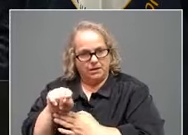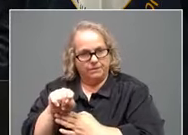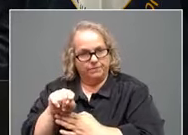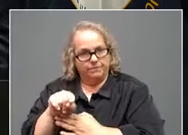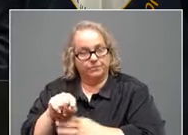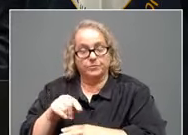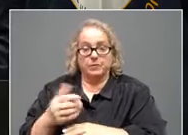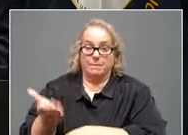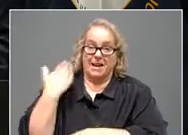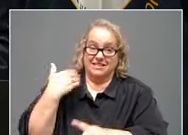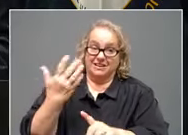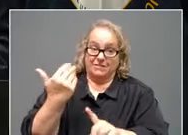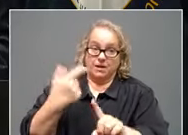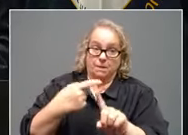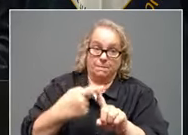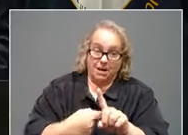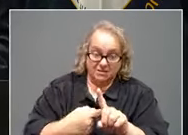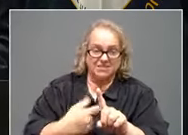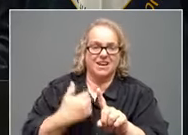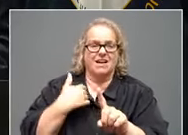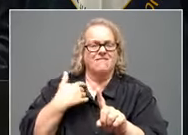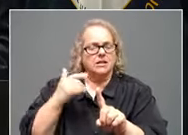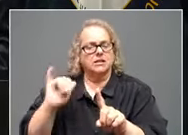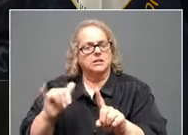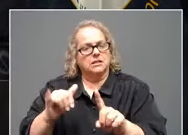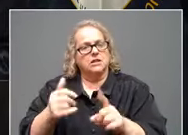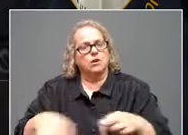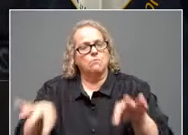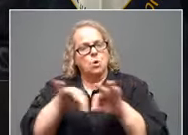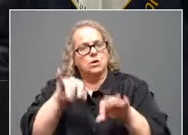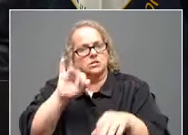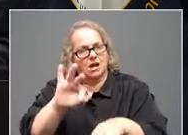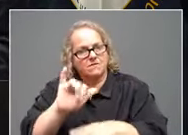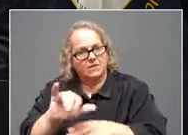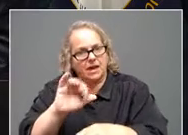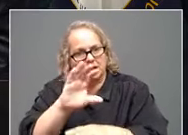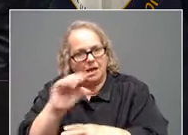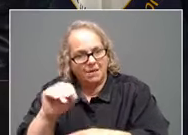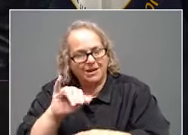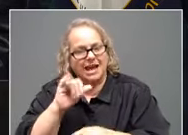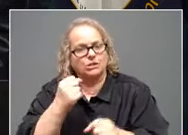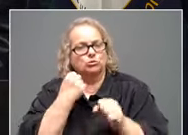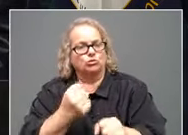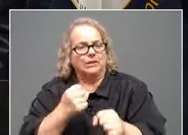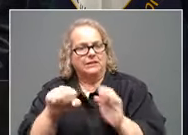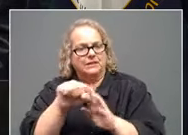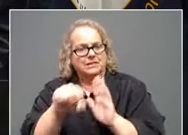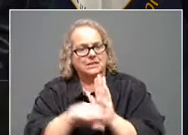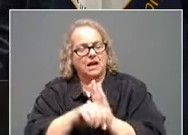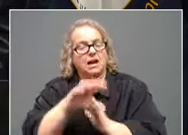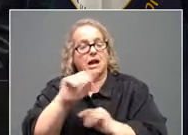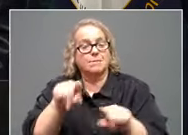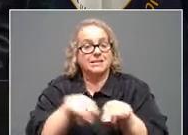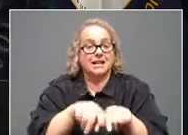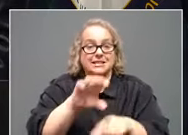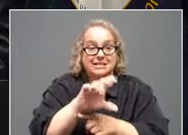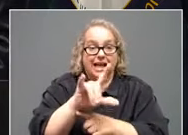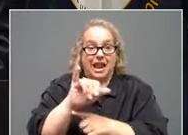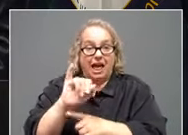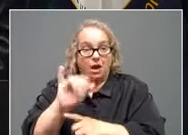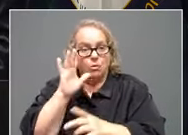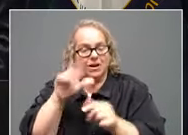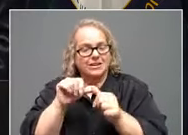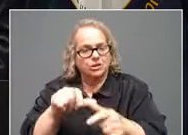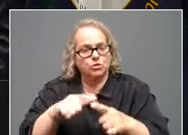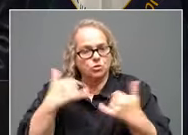months have highlighted the importance of the industry and its strength in the state, and companies like CLI will continue to play an important role